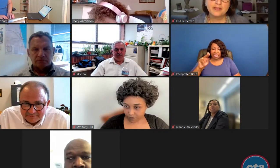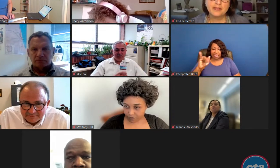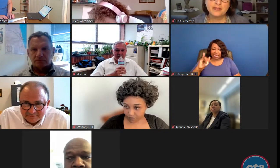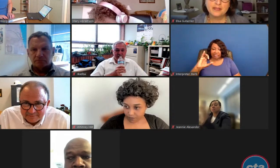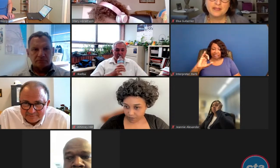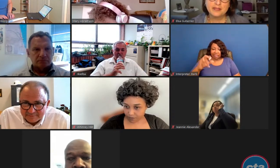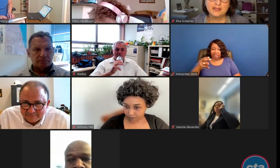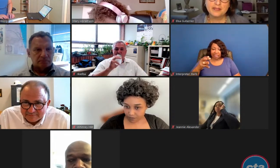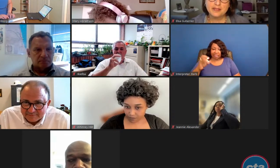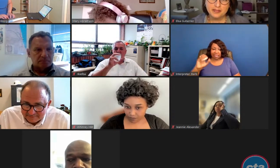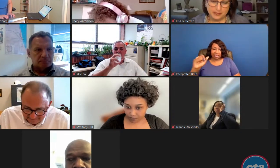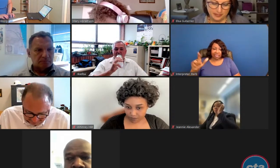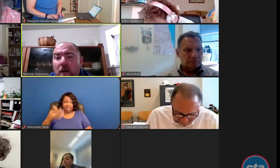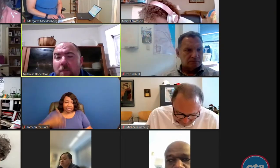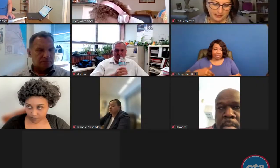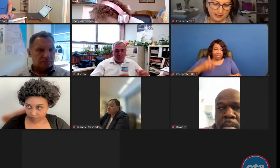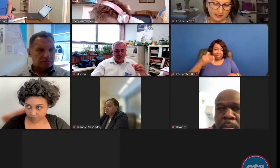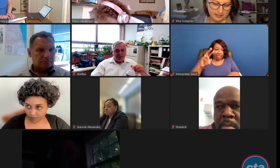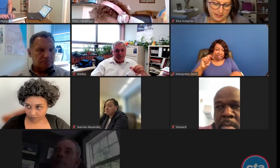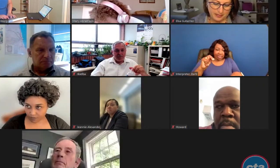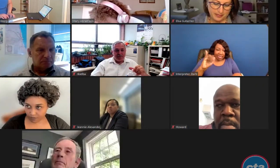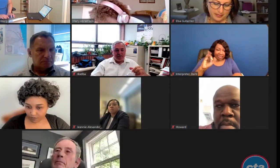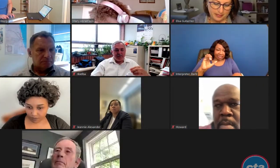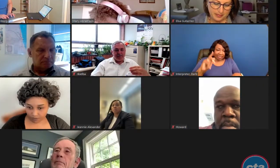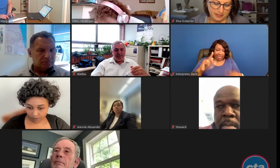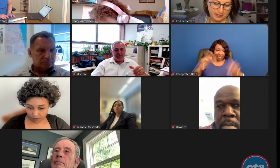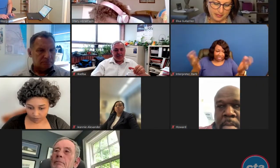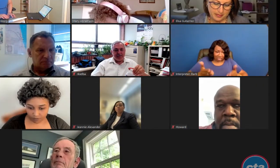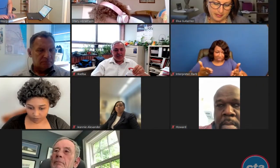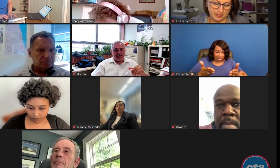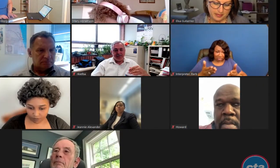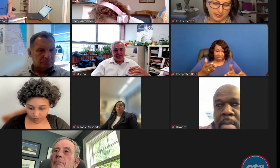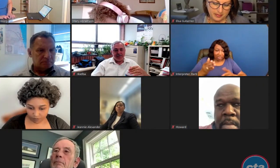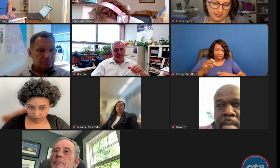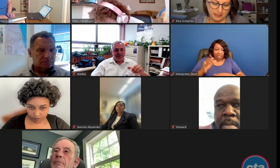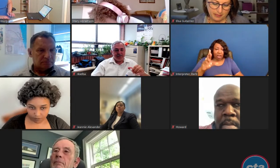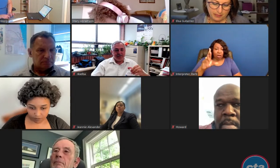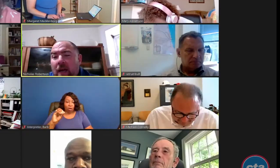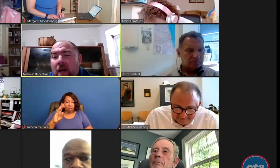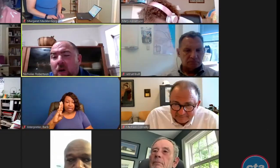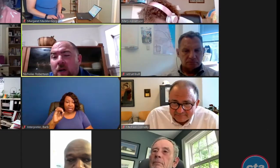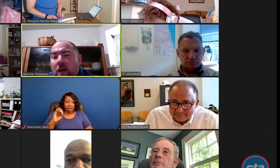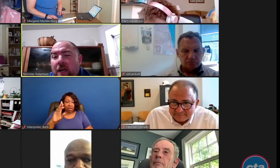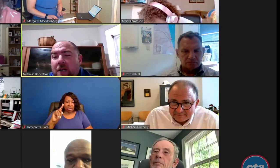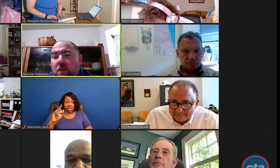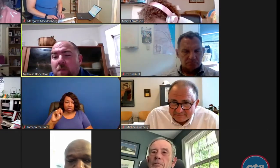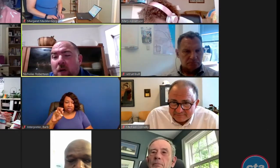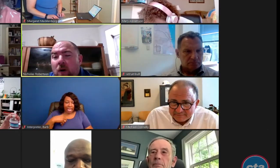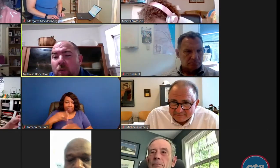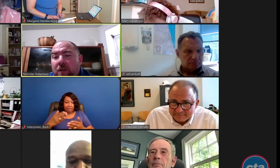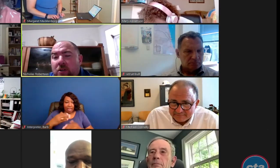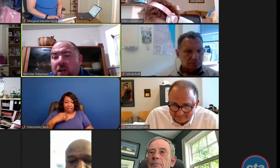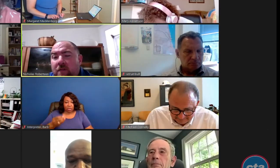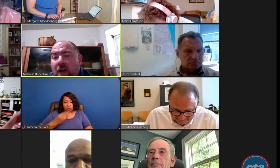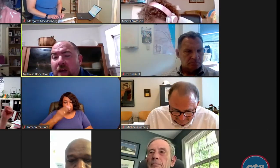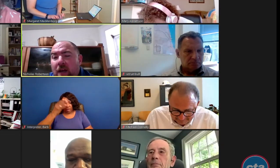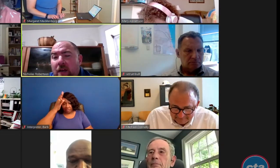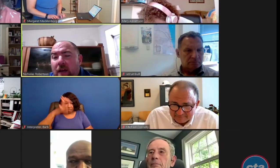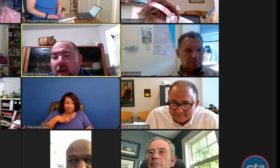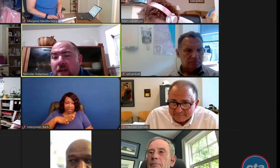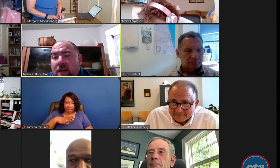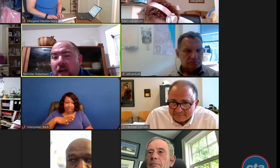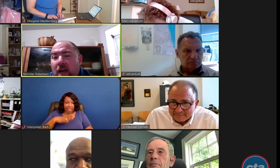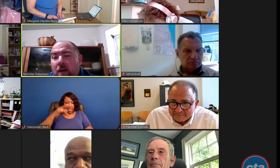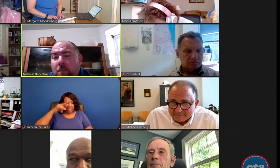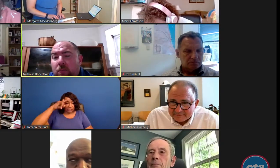Nick Robertson is here and present. I am a Caucasian male with a shaved